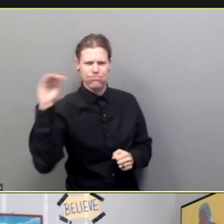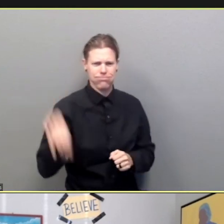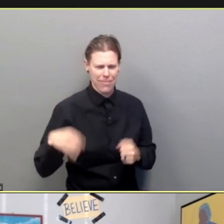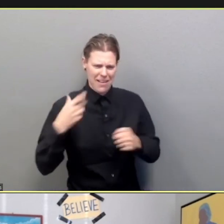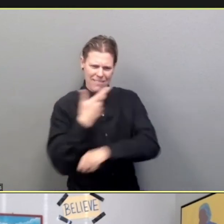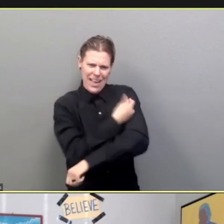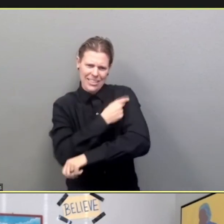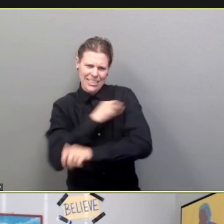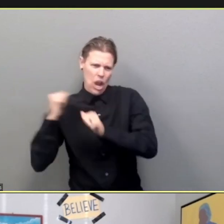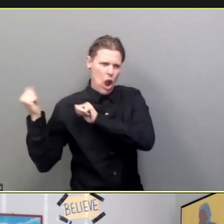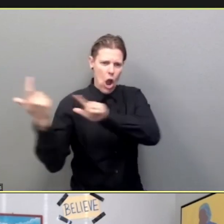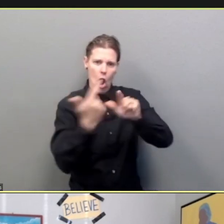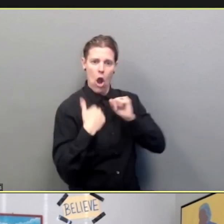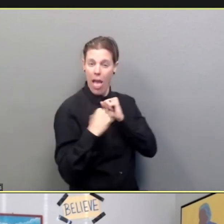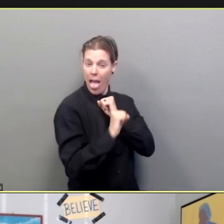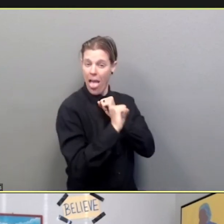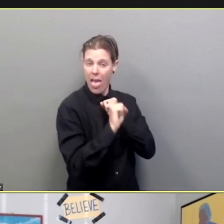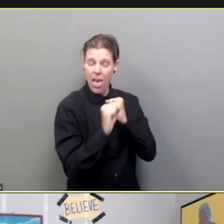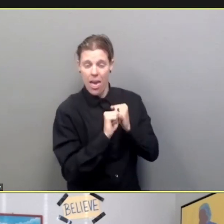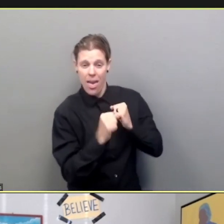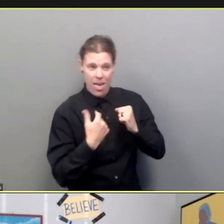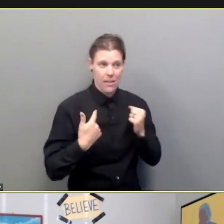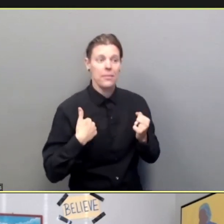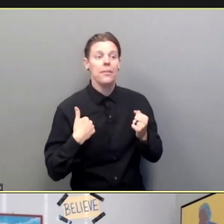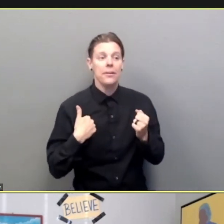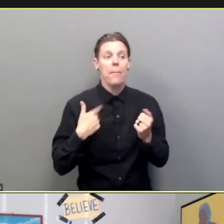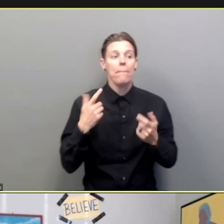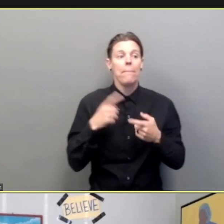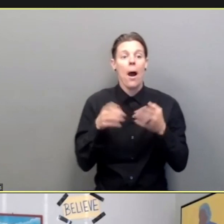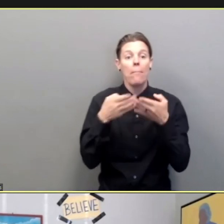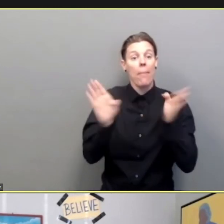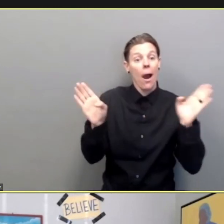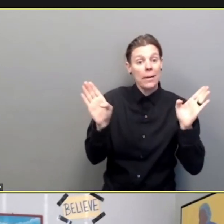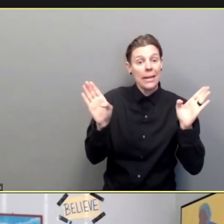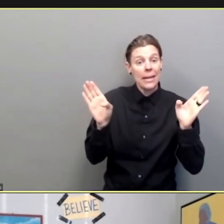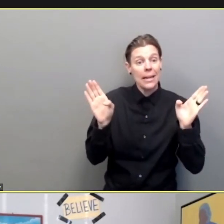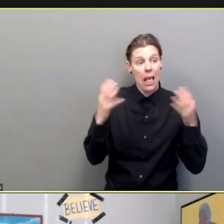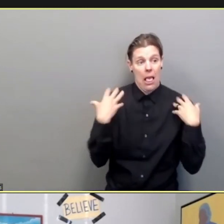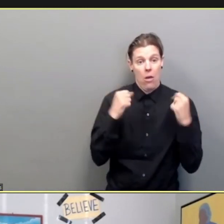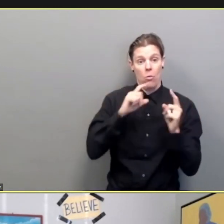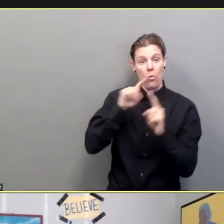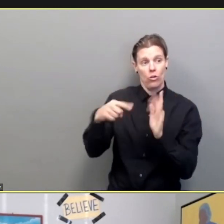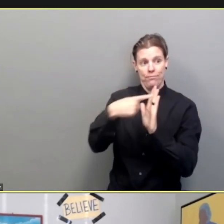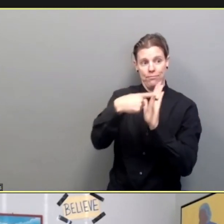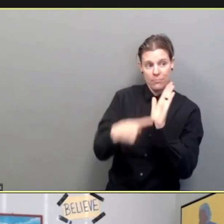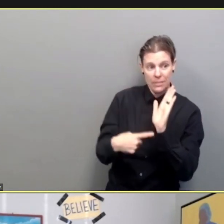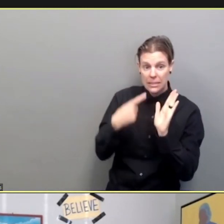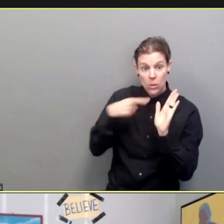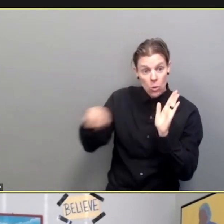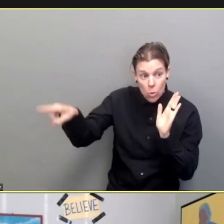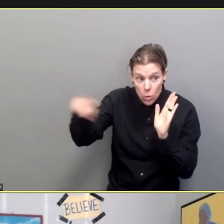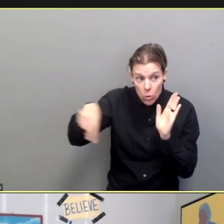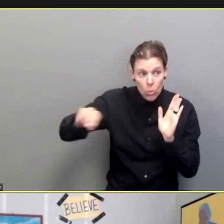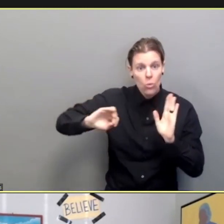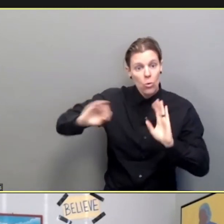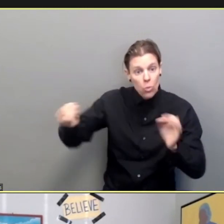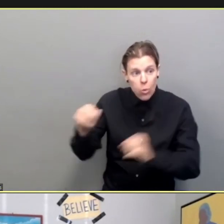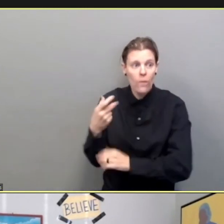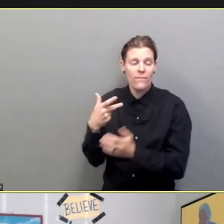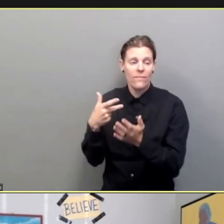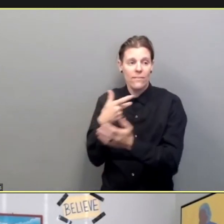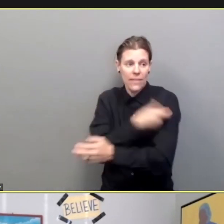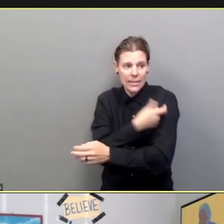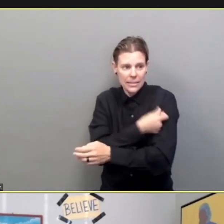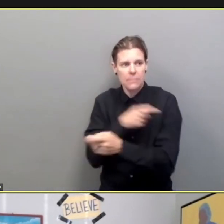that unvaccinated person must be getting weekly testing, and only in the